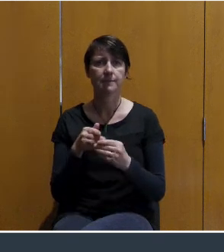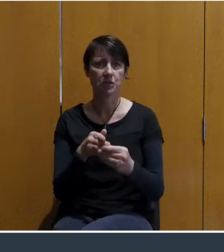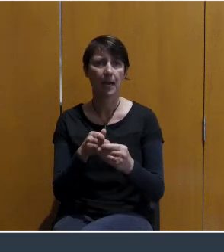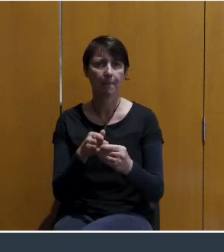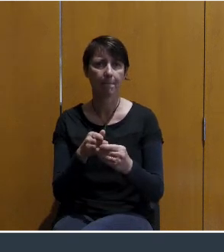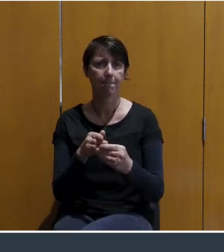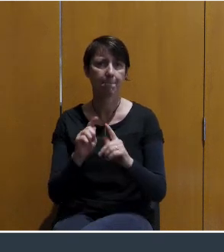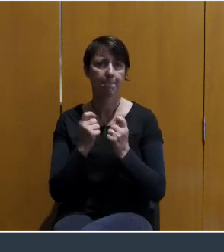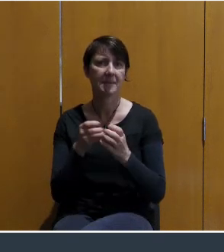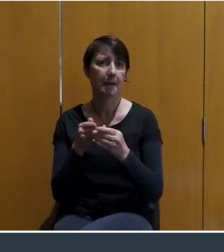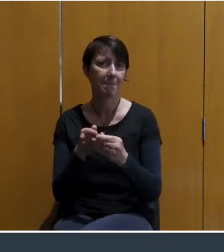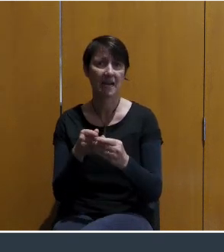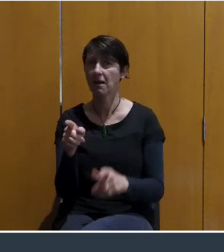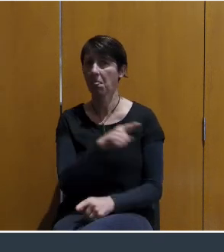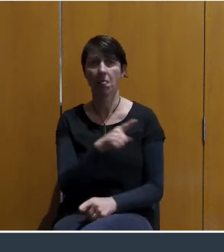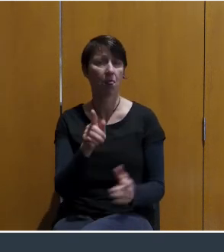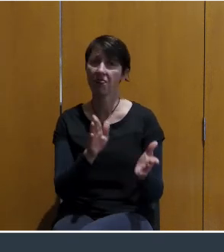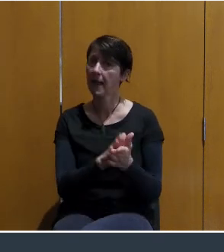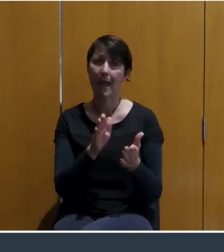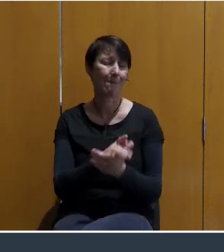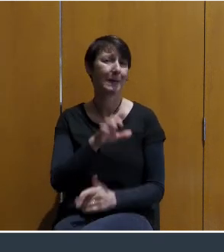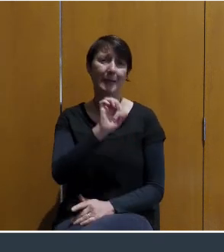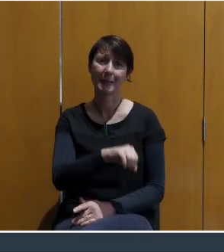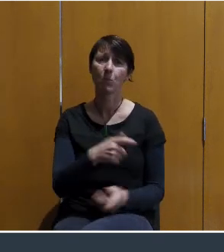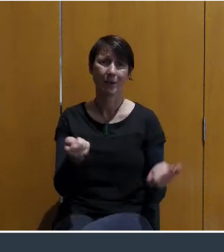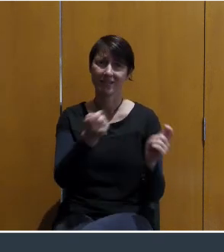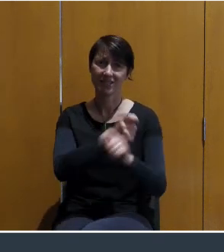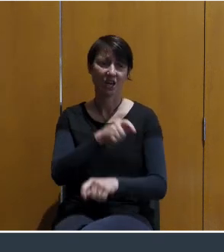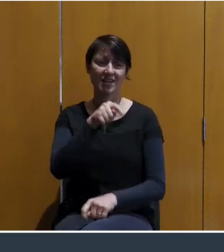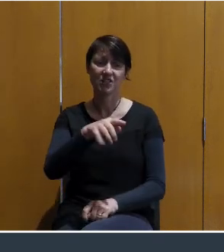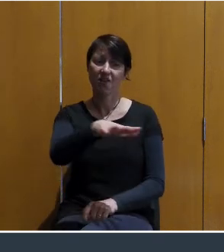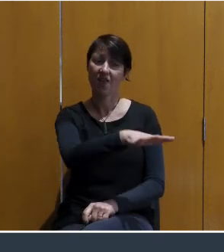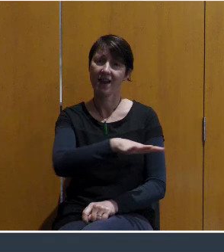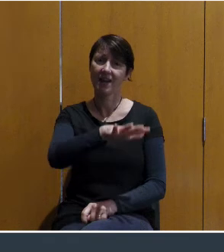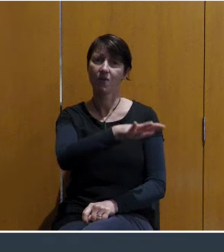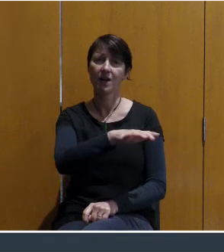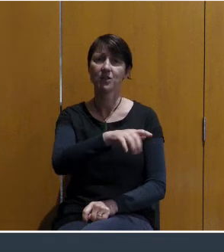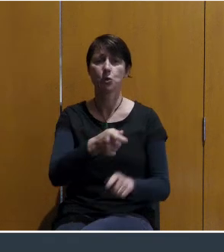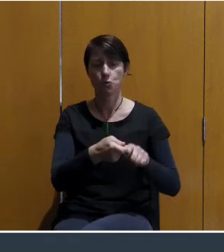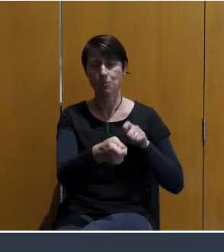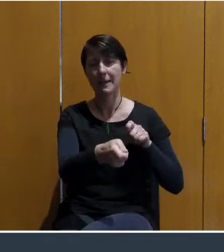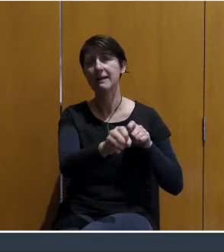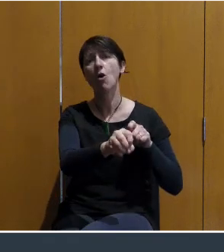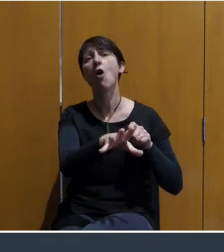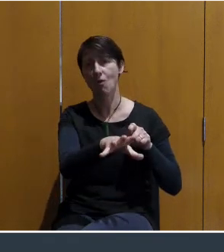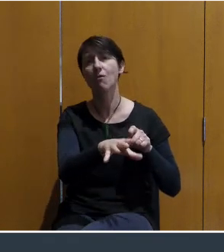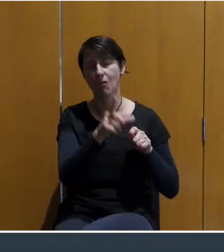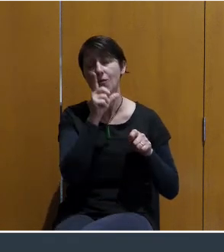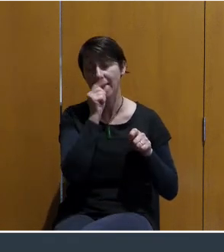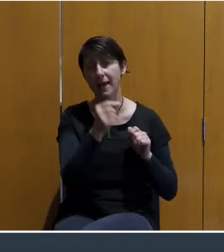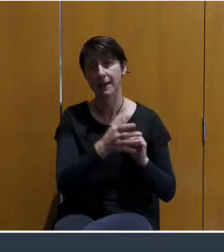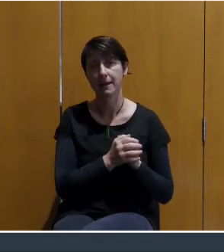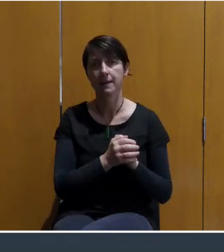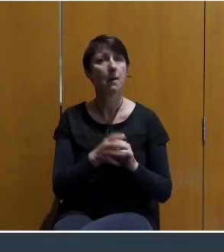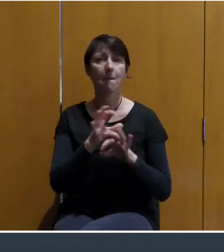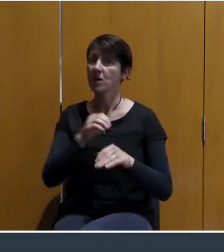problem with adding this area as an off-lead exercise area. This will not include Oroto